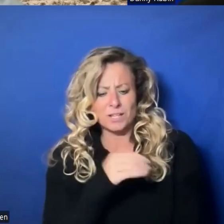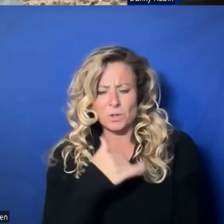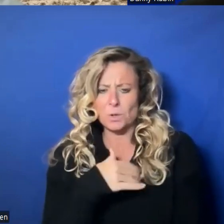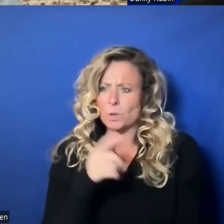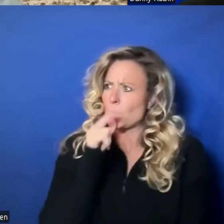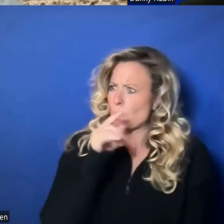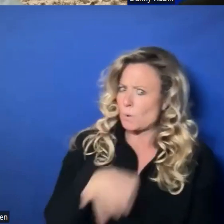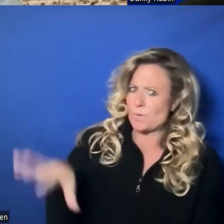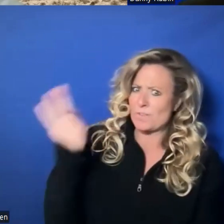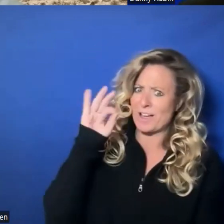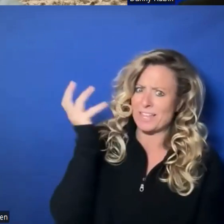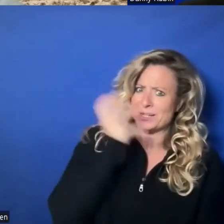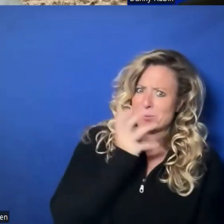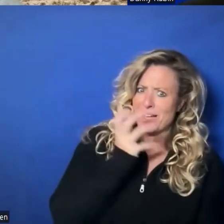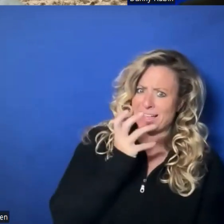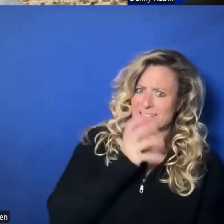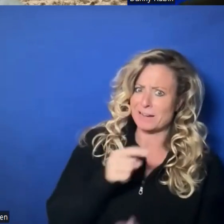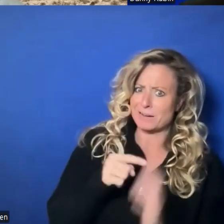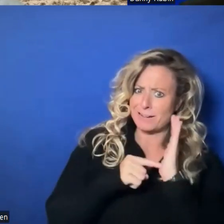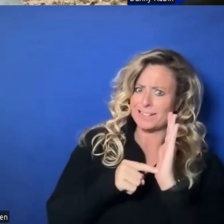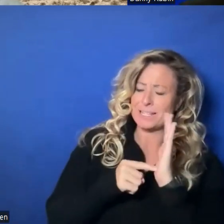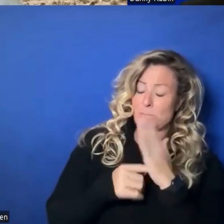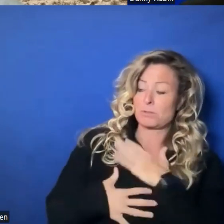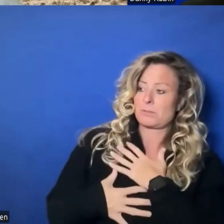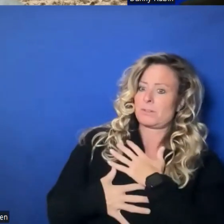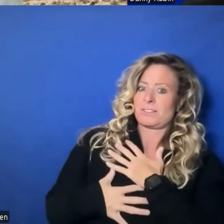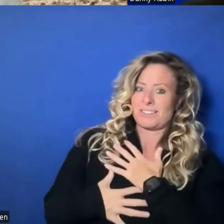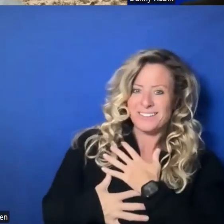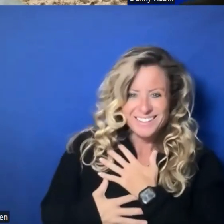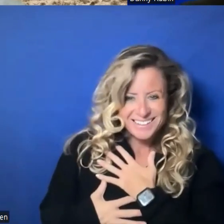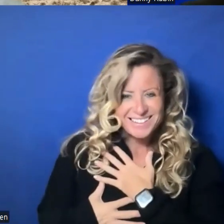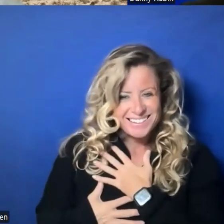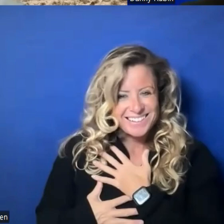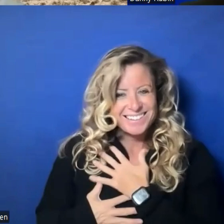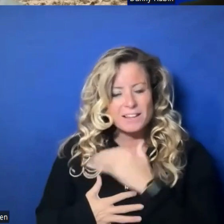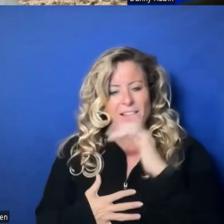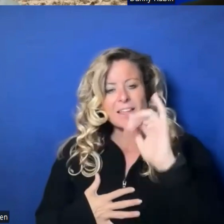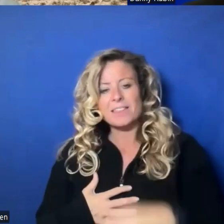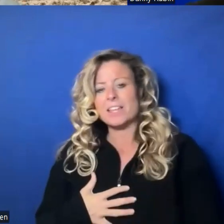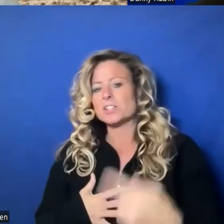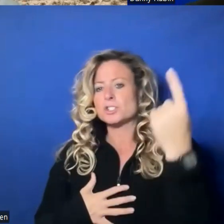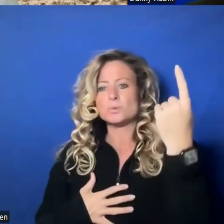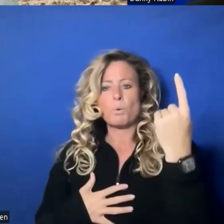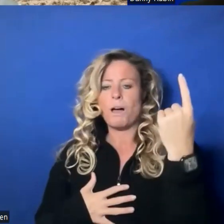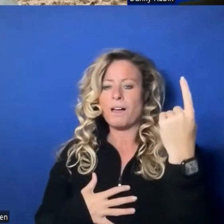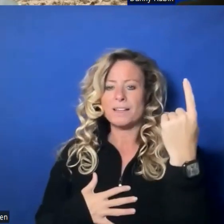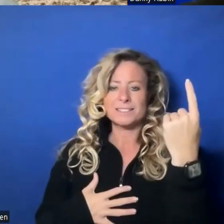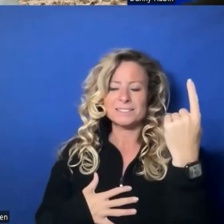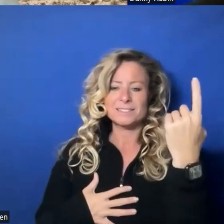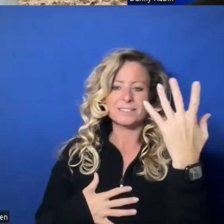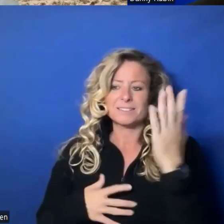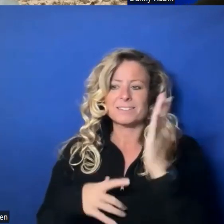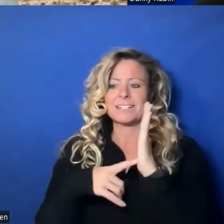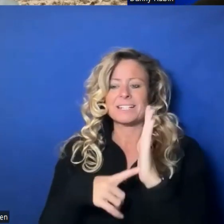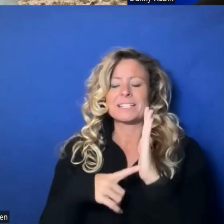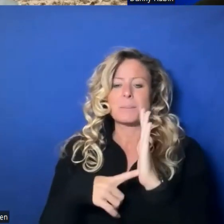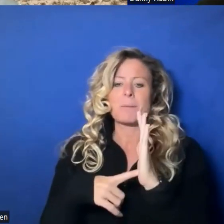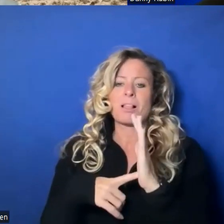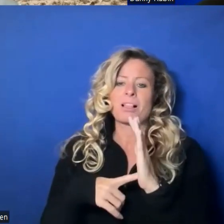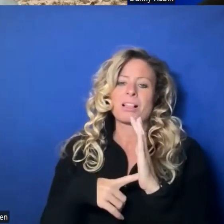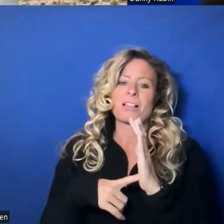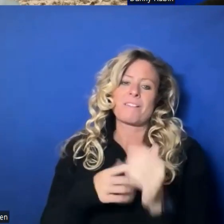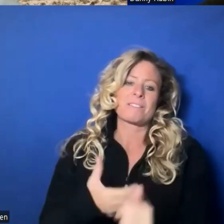that to be a fascinating example. That's one, one example of the